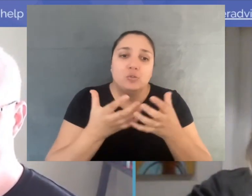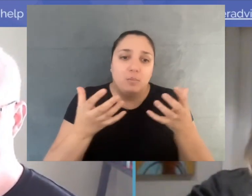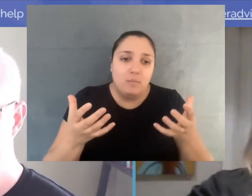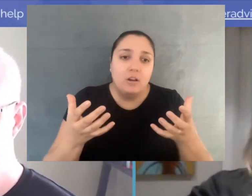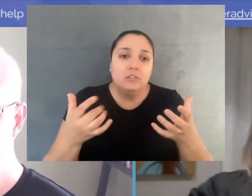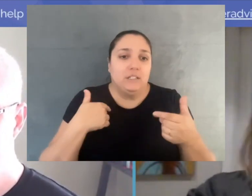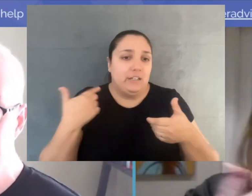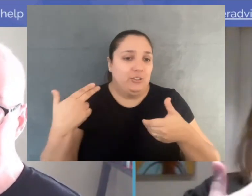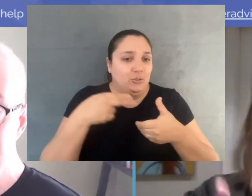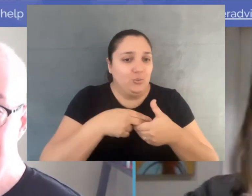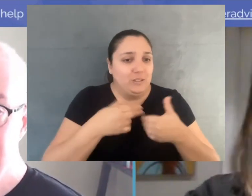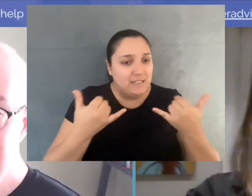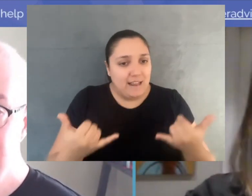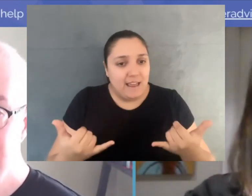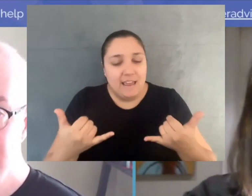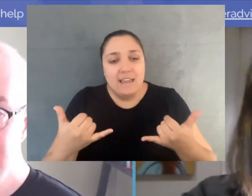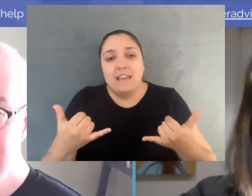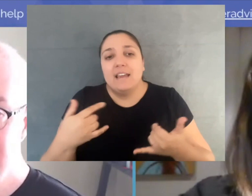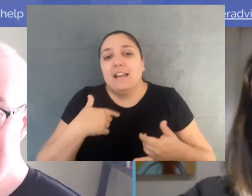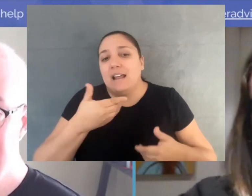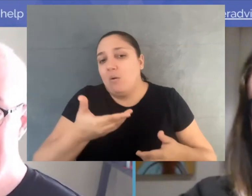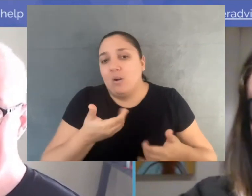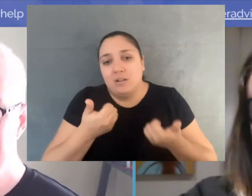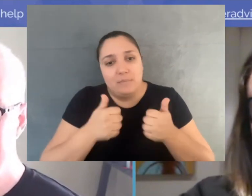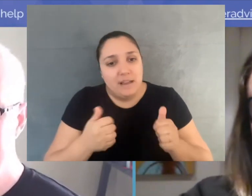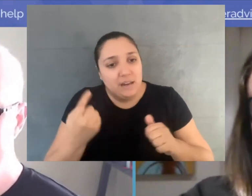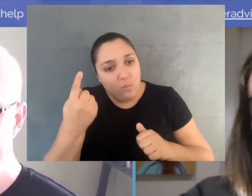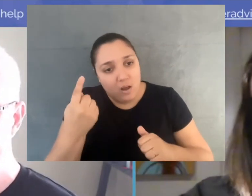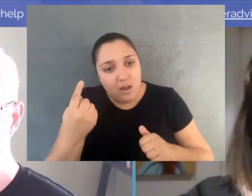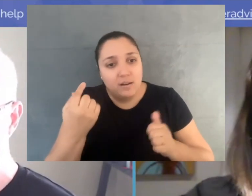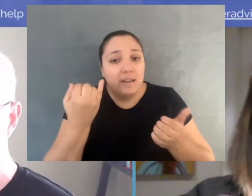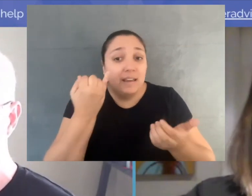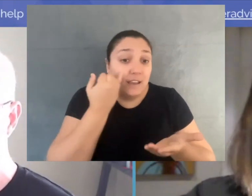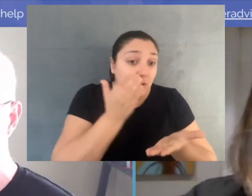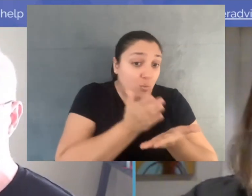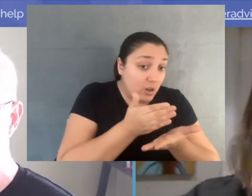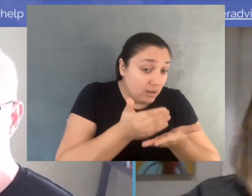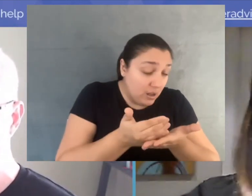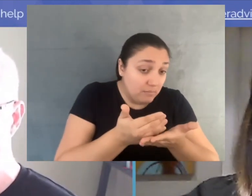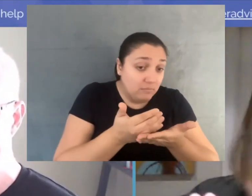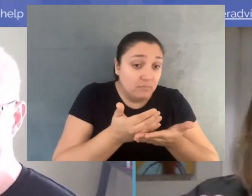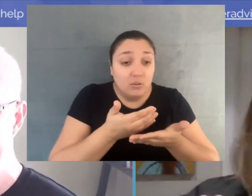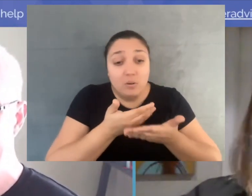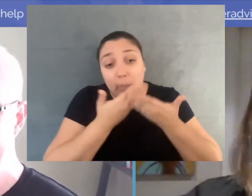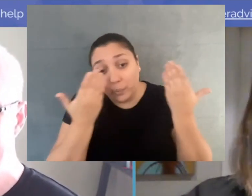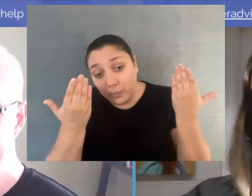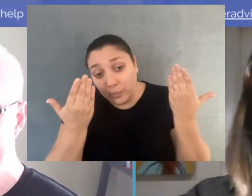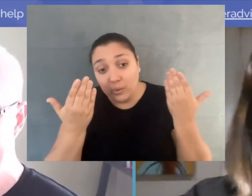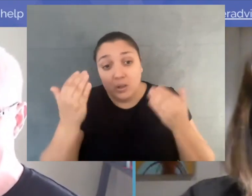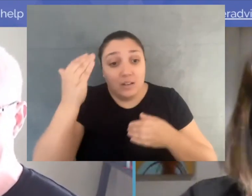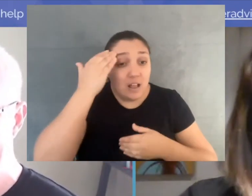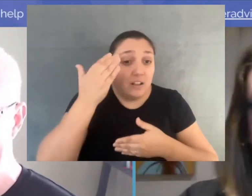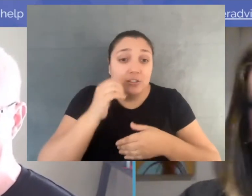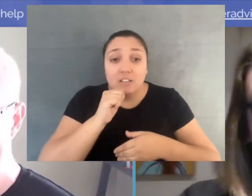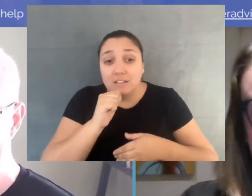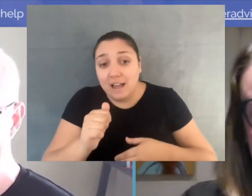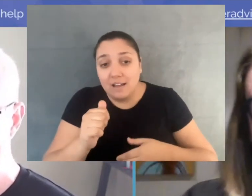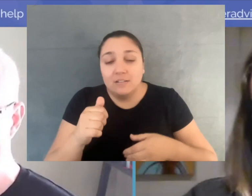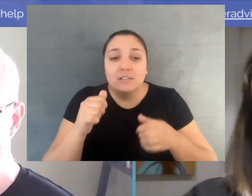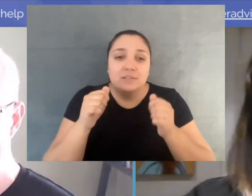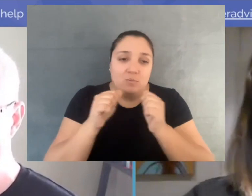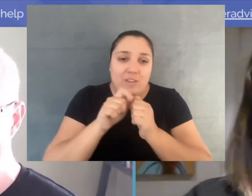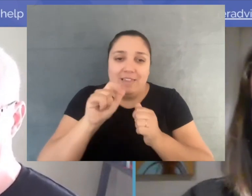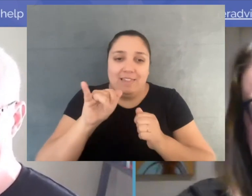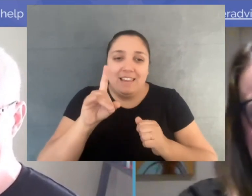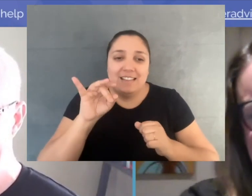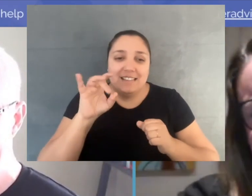that we can do. But thank you so much for having me on, and I welcome anyone, budget or not, knowledge or not,